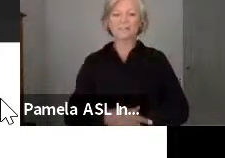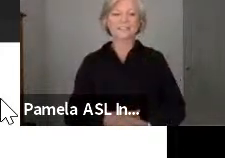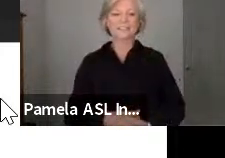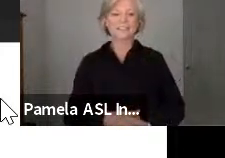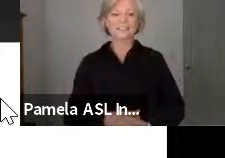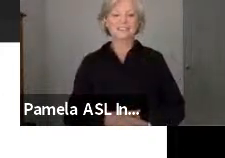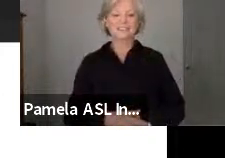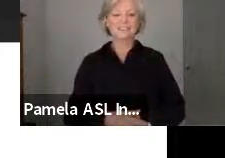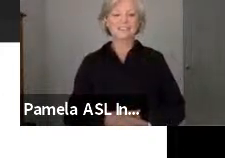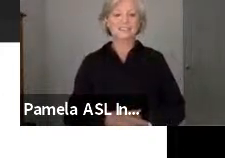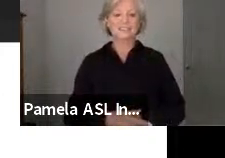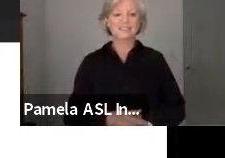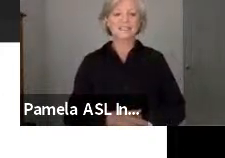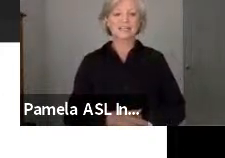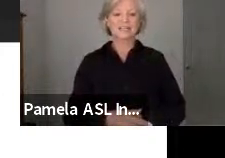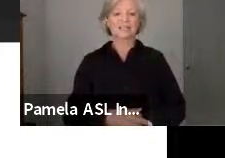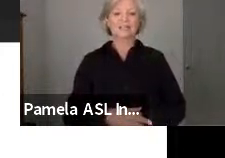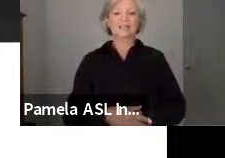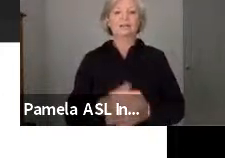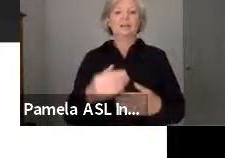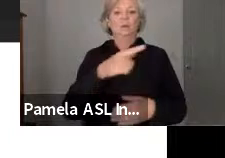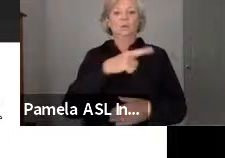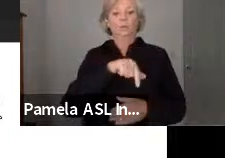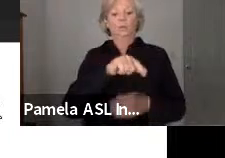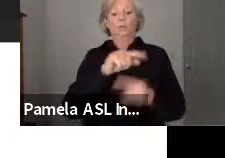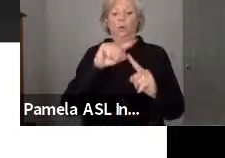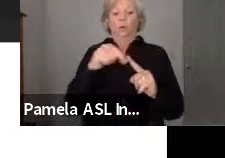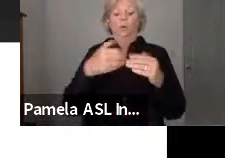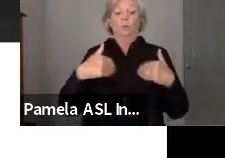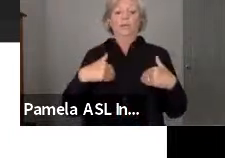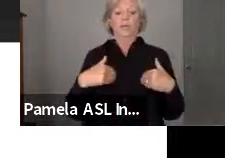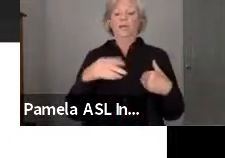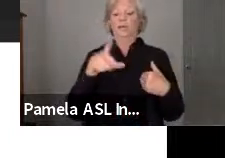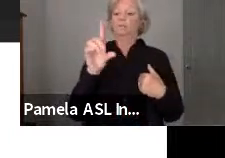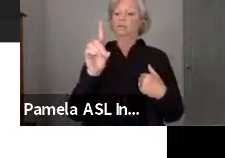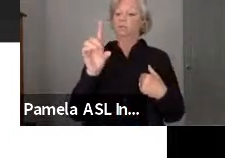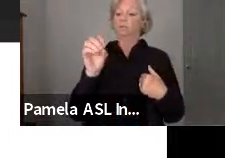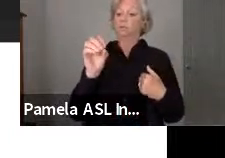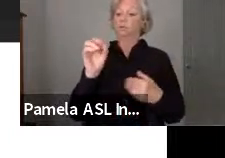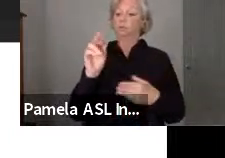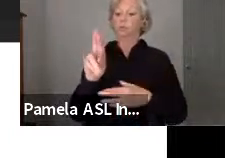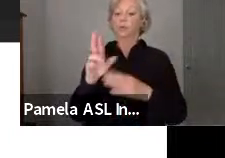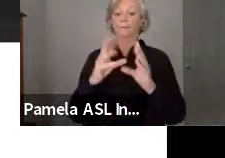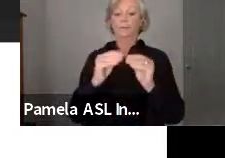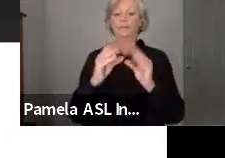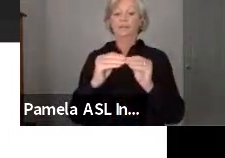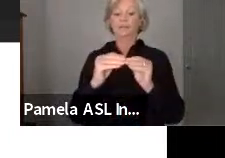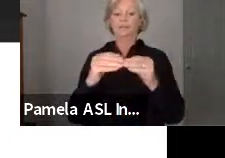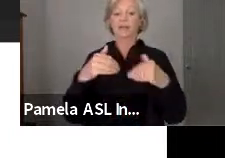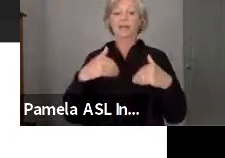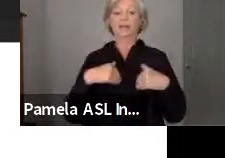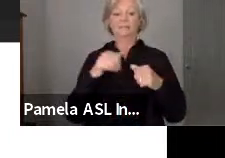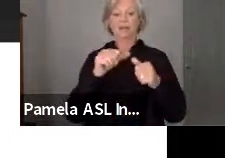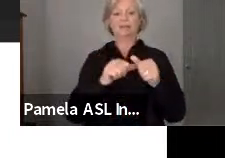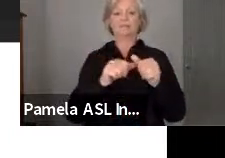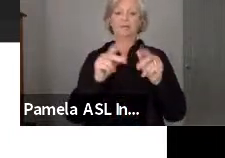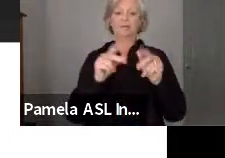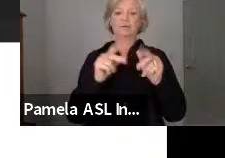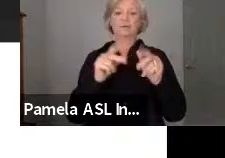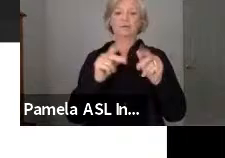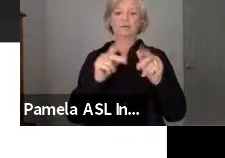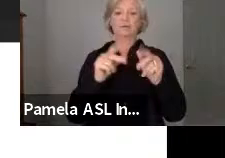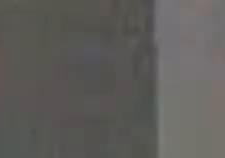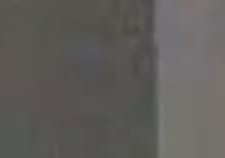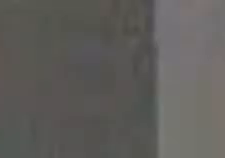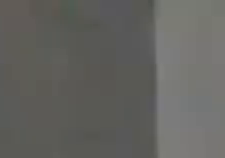do our Zoom DOOR meetings, I usually have everybody come off the microphone and just say hello,